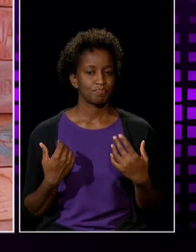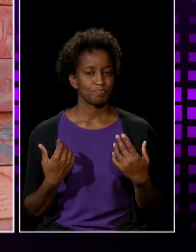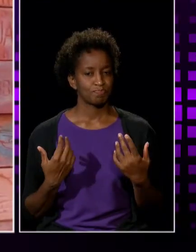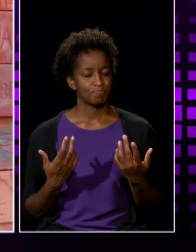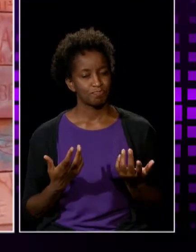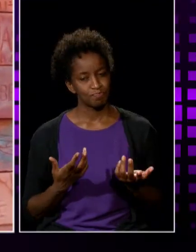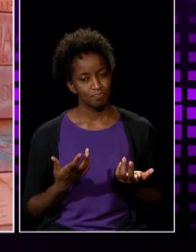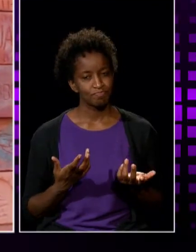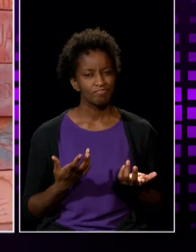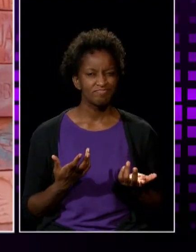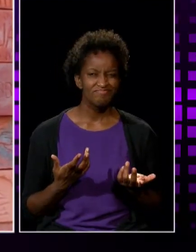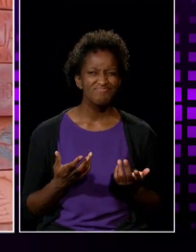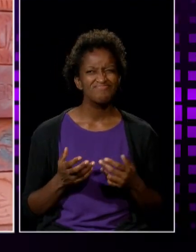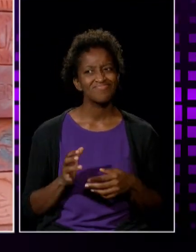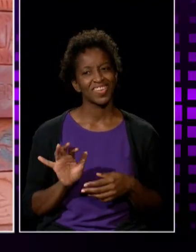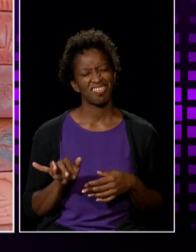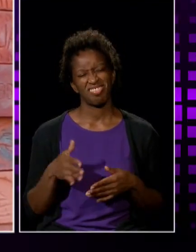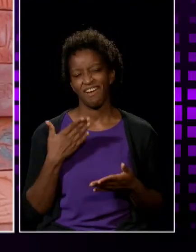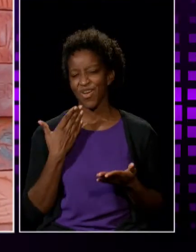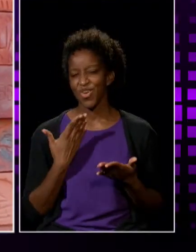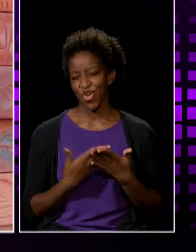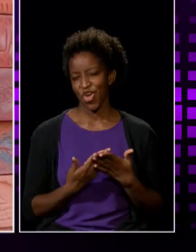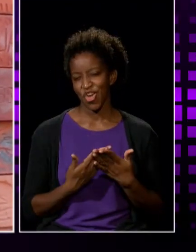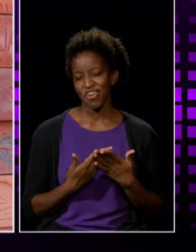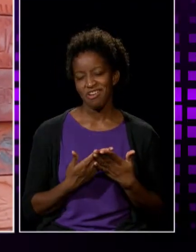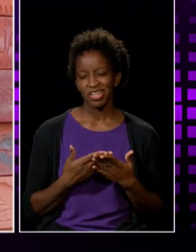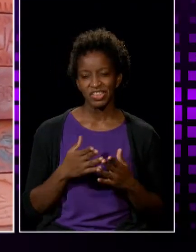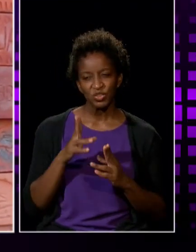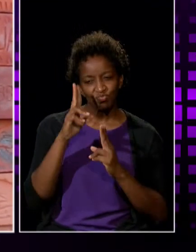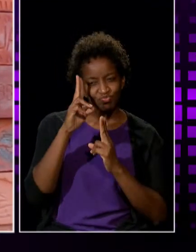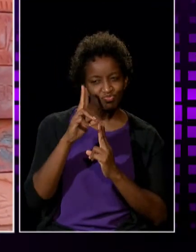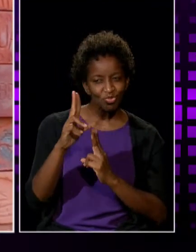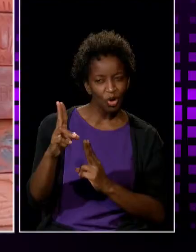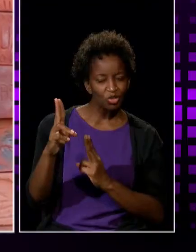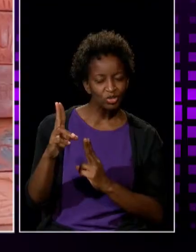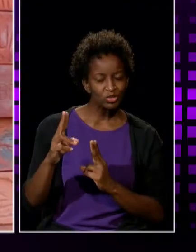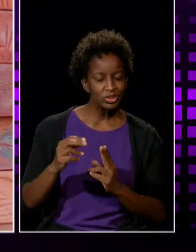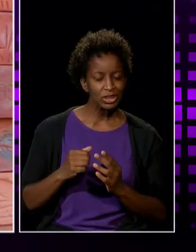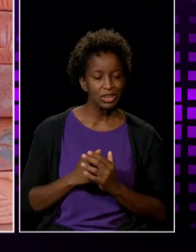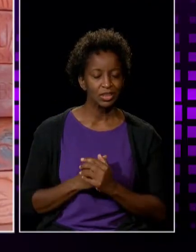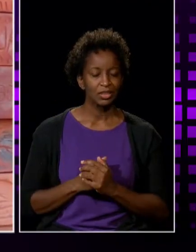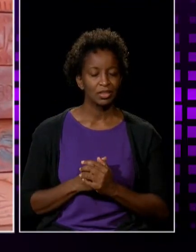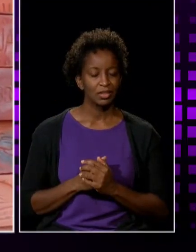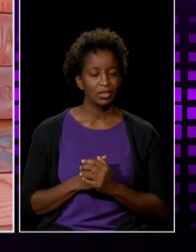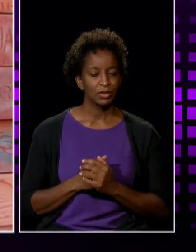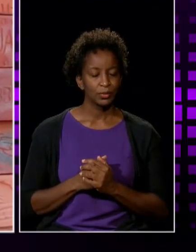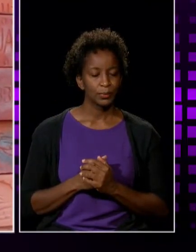So, it's a good thing that they recognized her, and